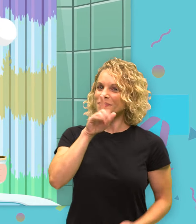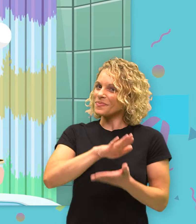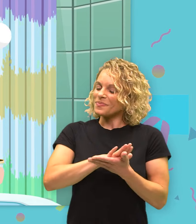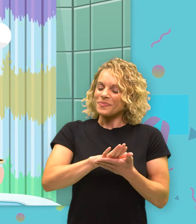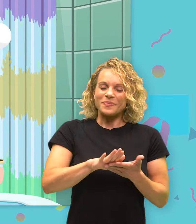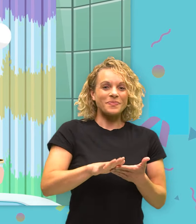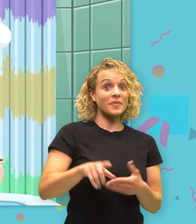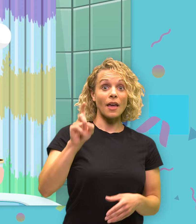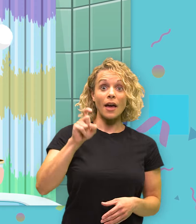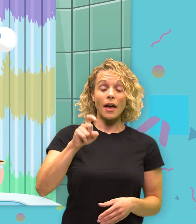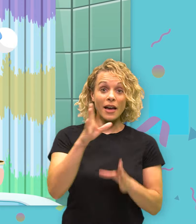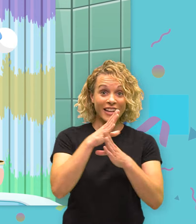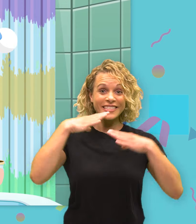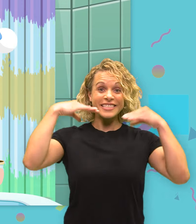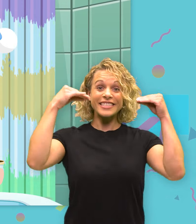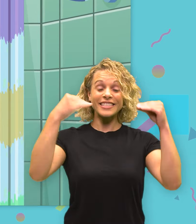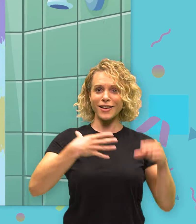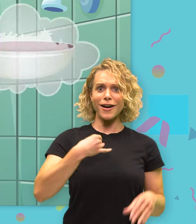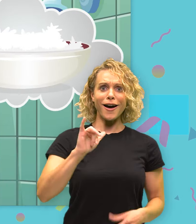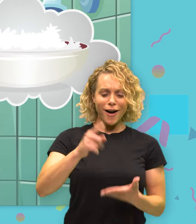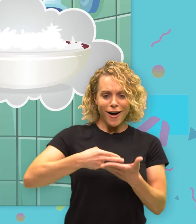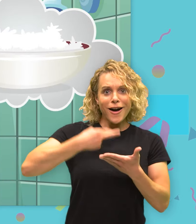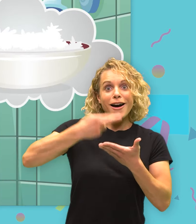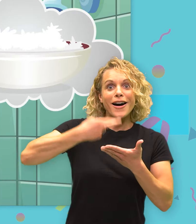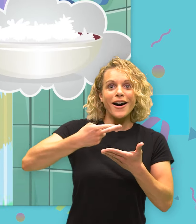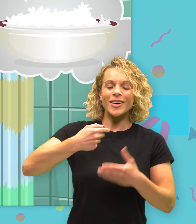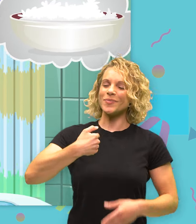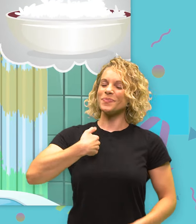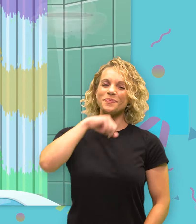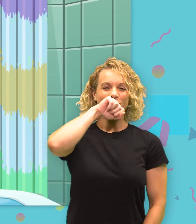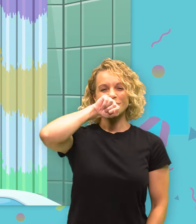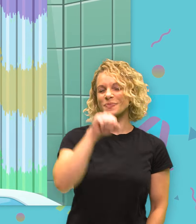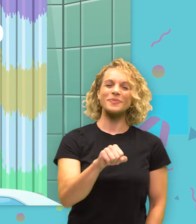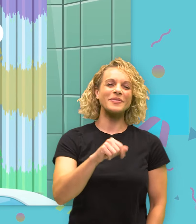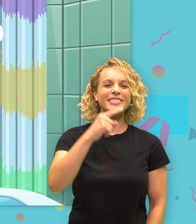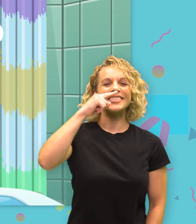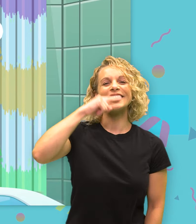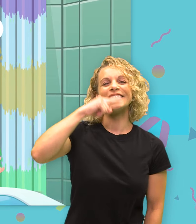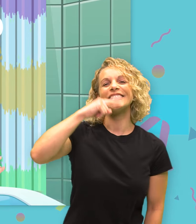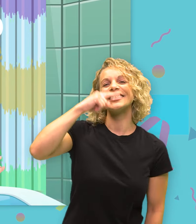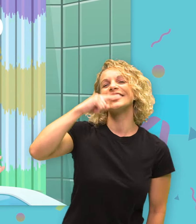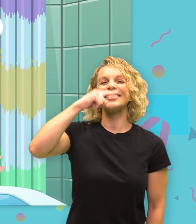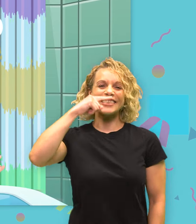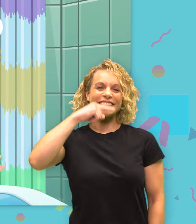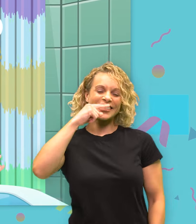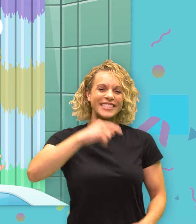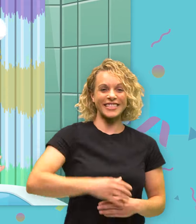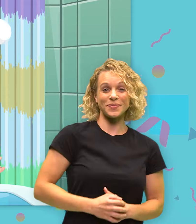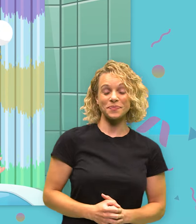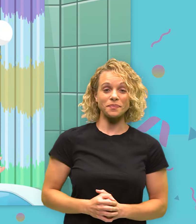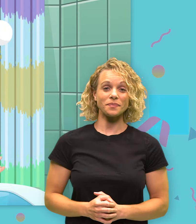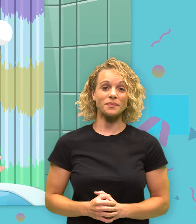smile super nice. Gotta make your smile as white as rice. So I love brushing my